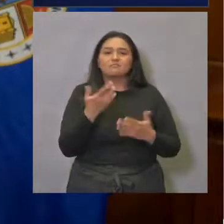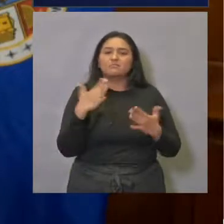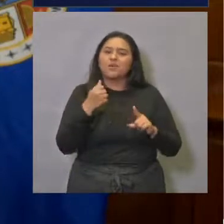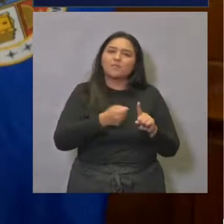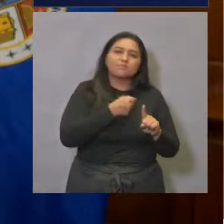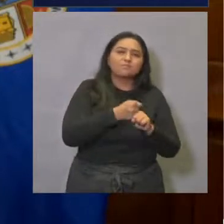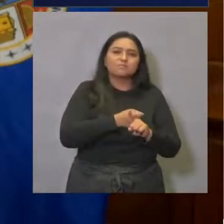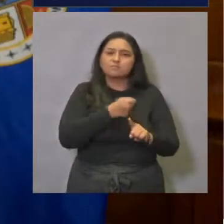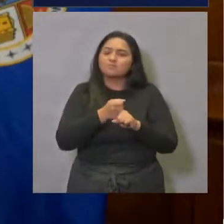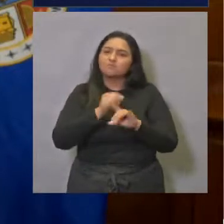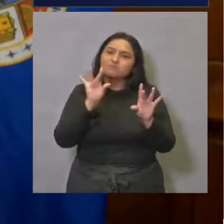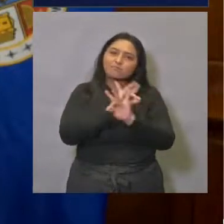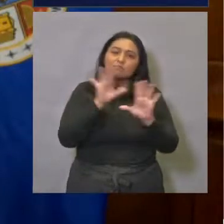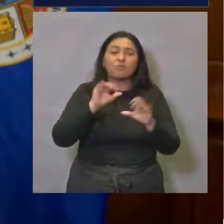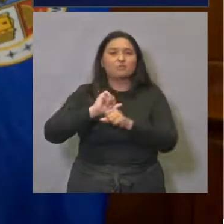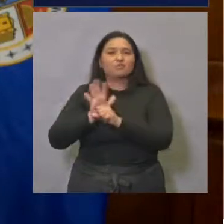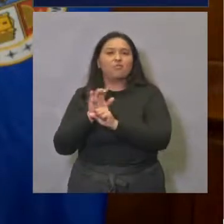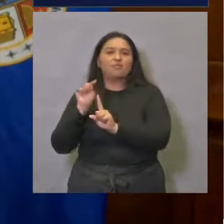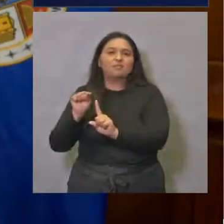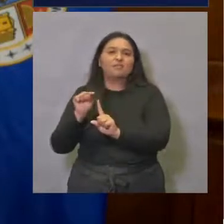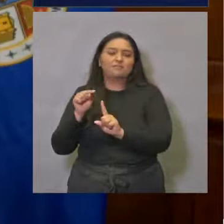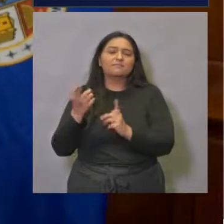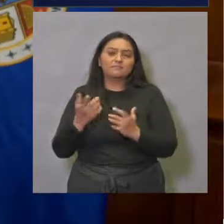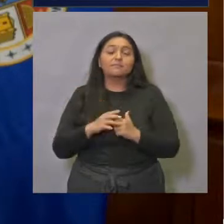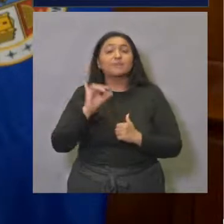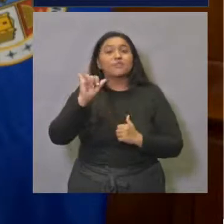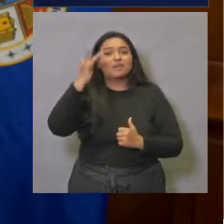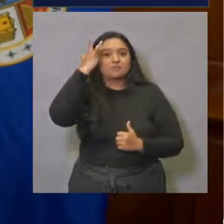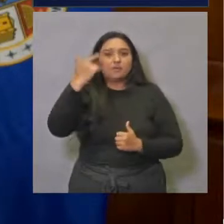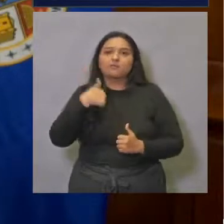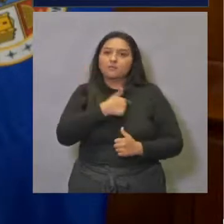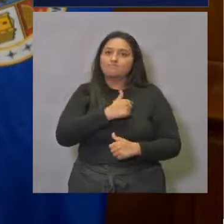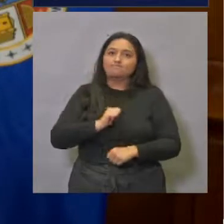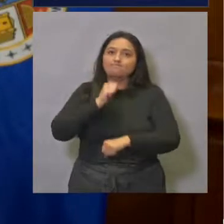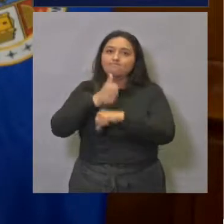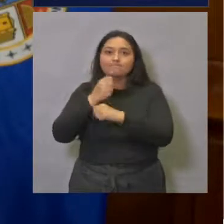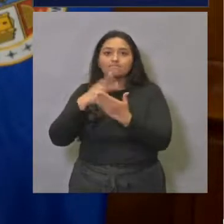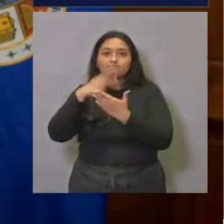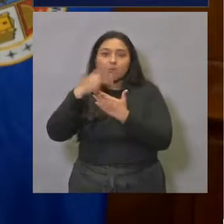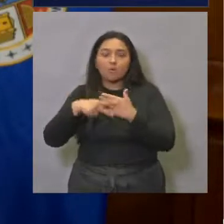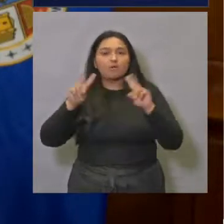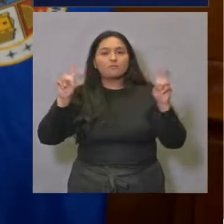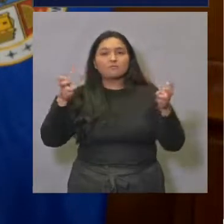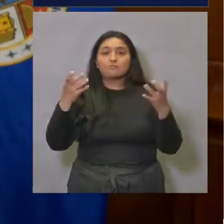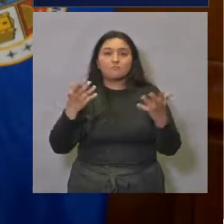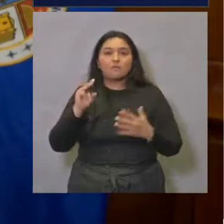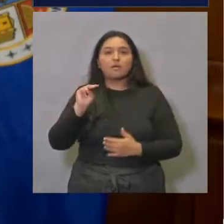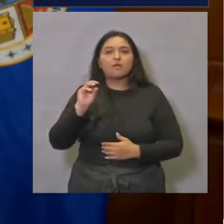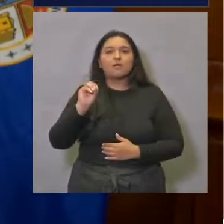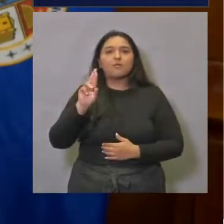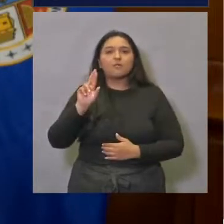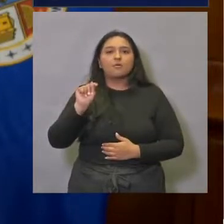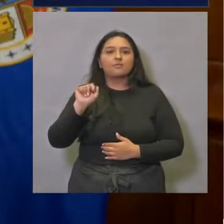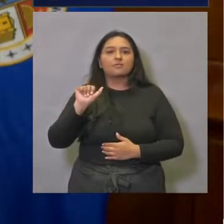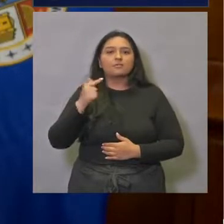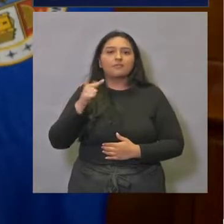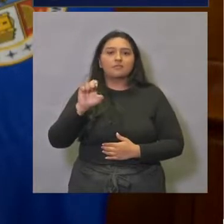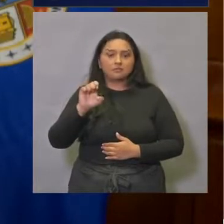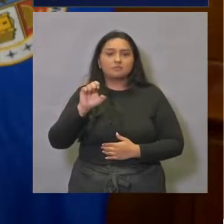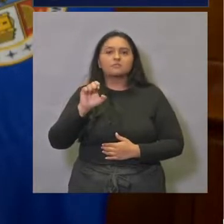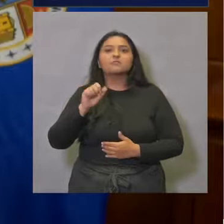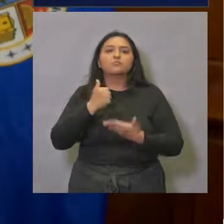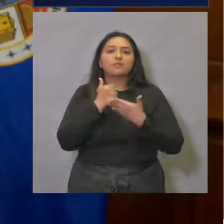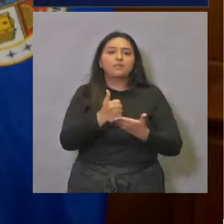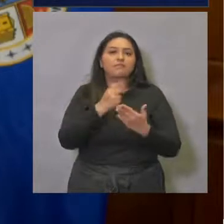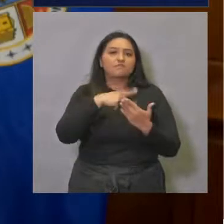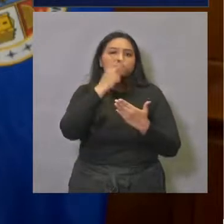downturn due to the pandemic. That's why we're launching a program known as the Mortgage Relief Program, which can serve as a lifeline for